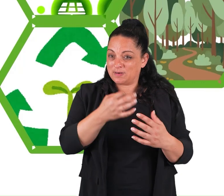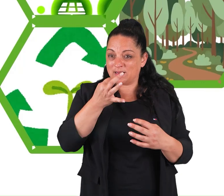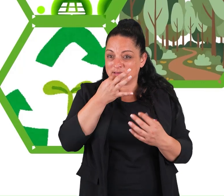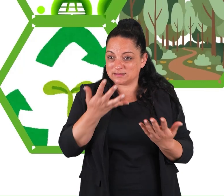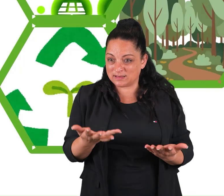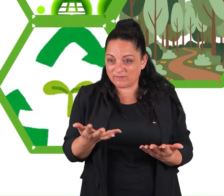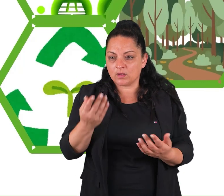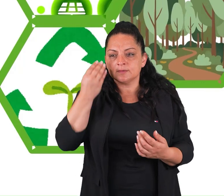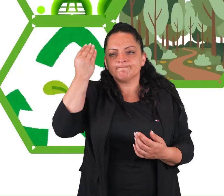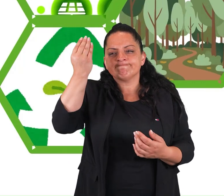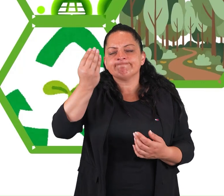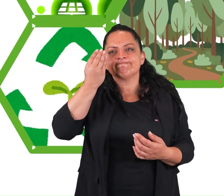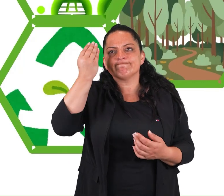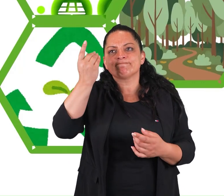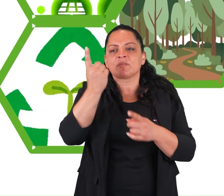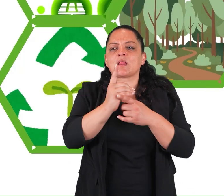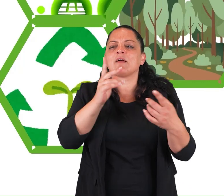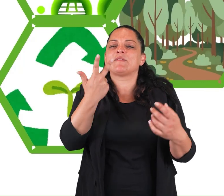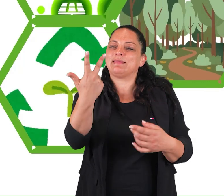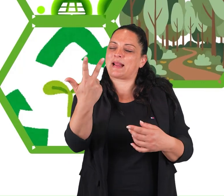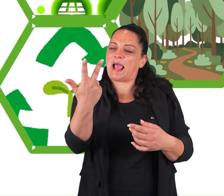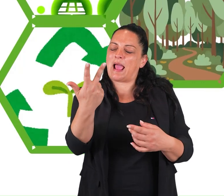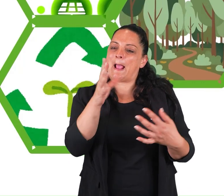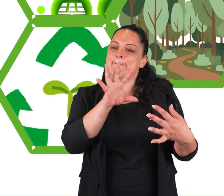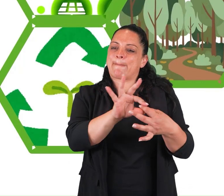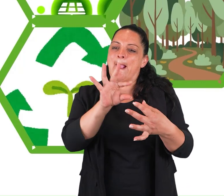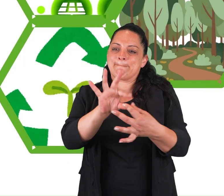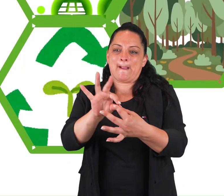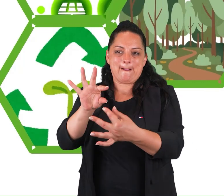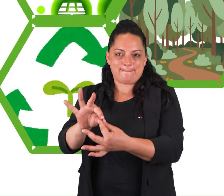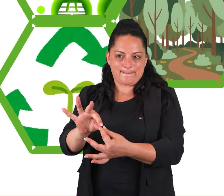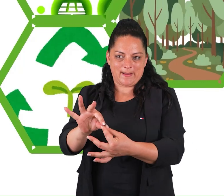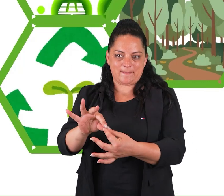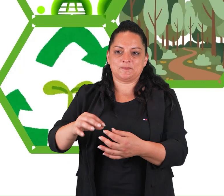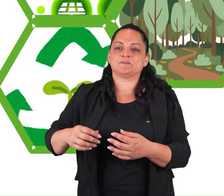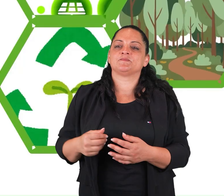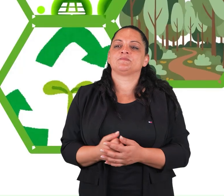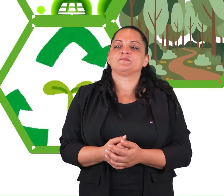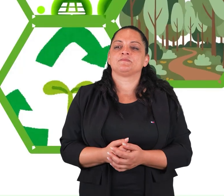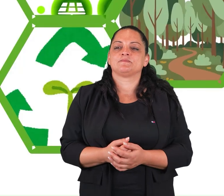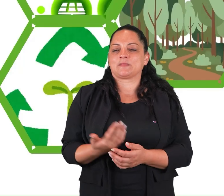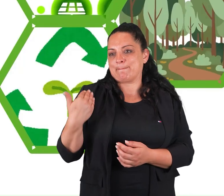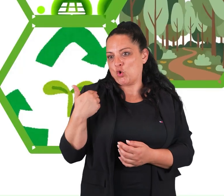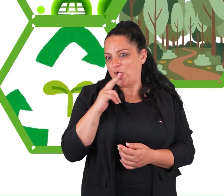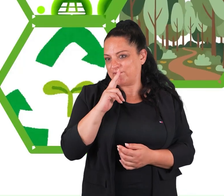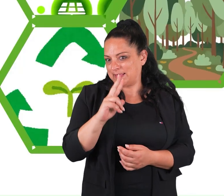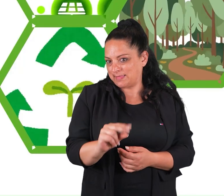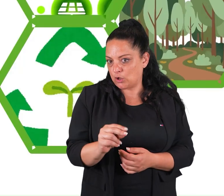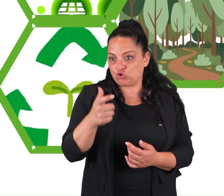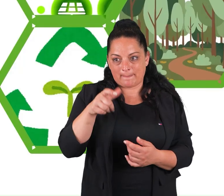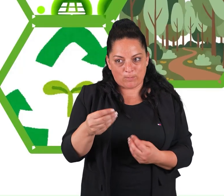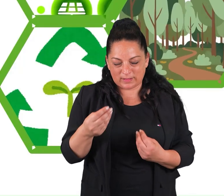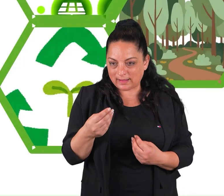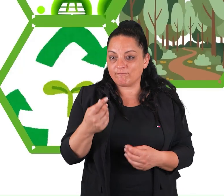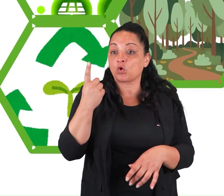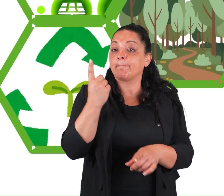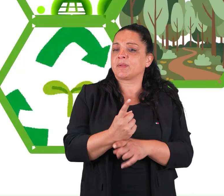that we need to think holistically and balance these three pillars that we mentioned before: